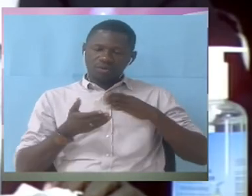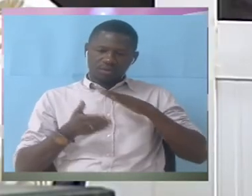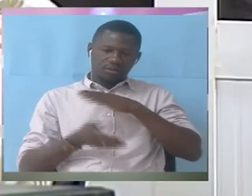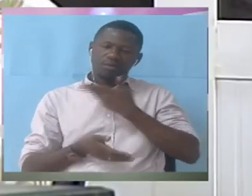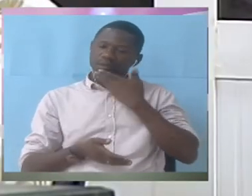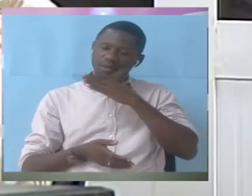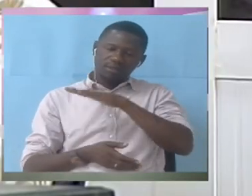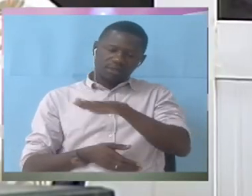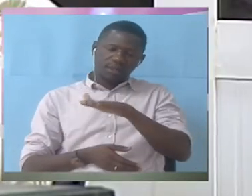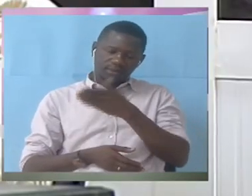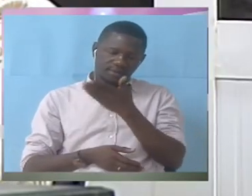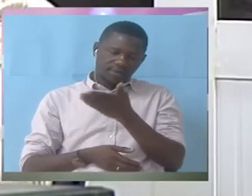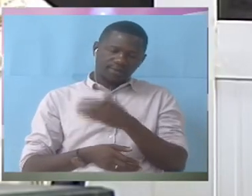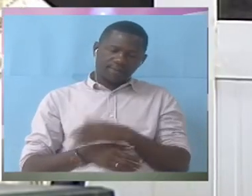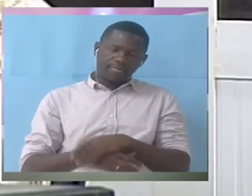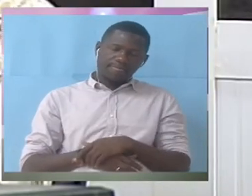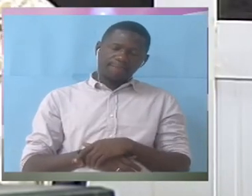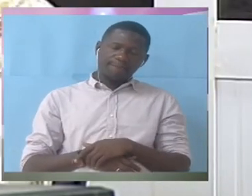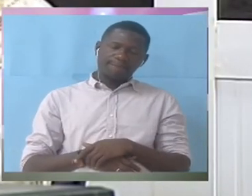So I